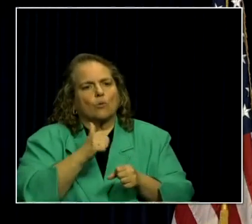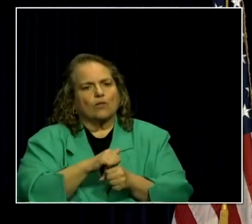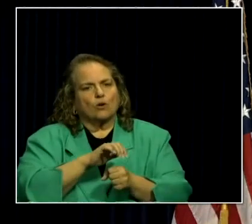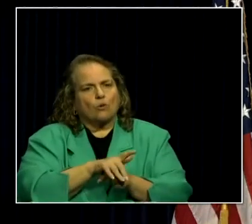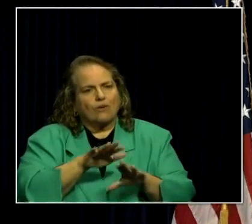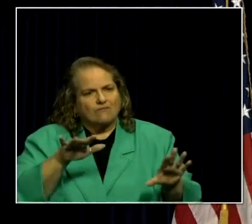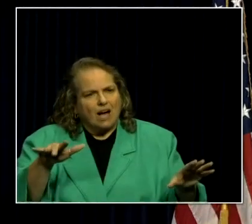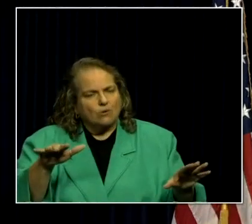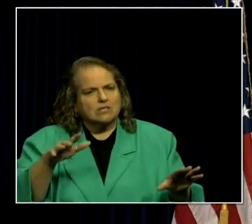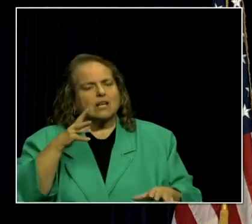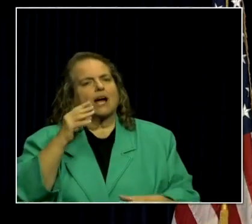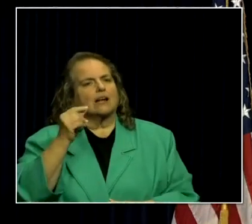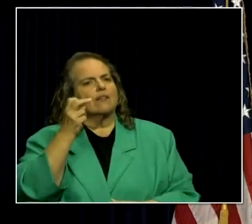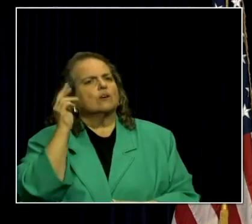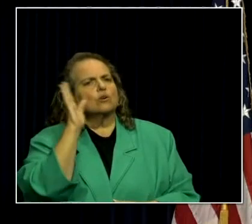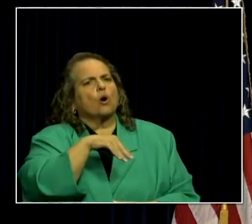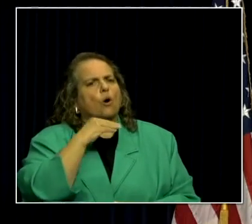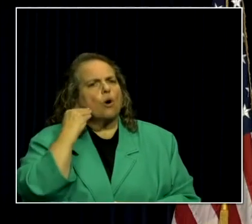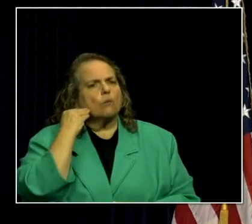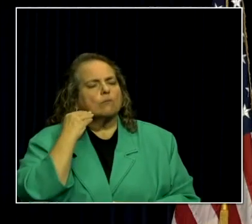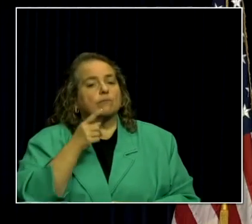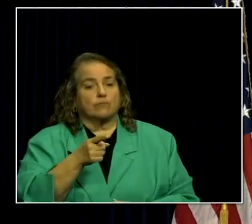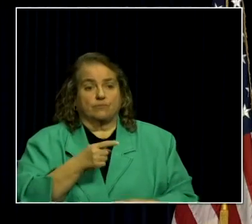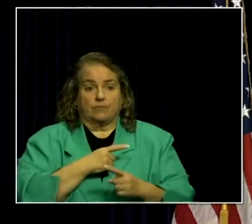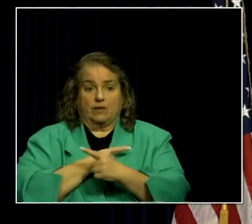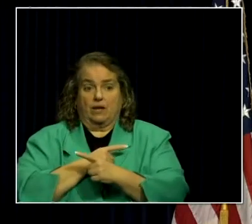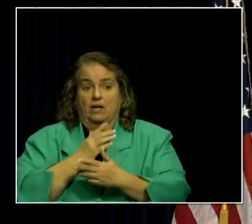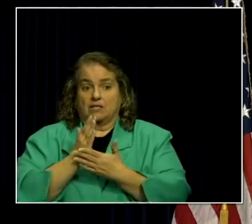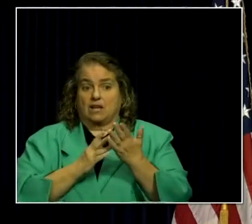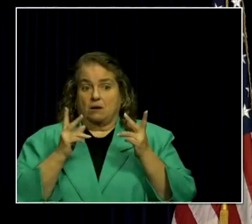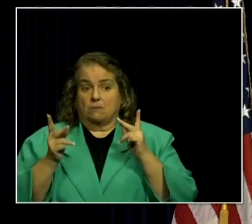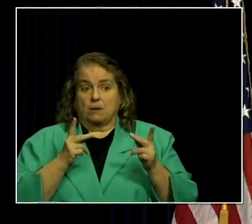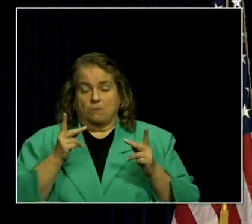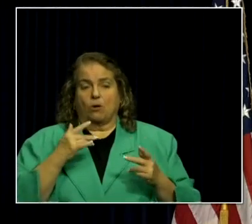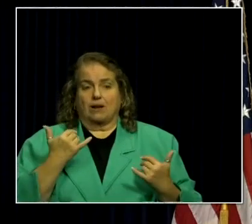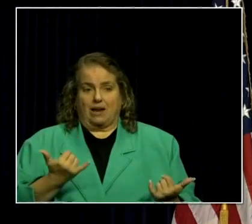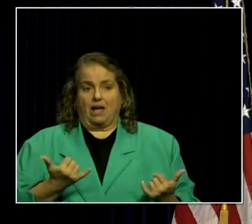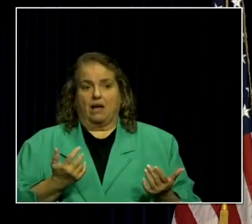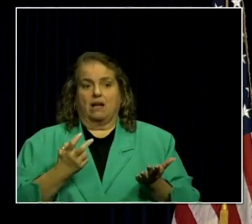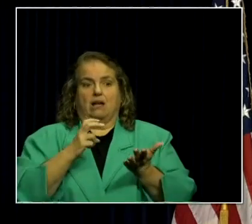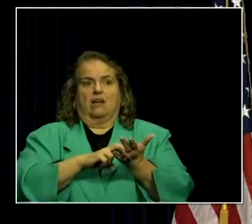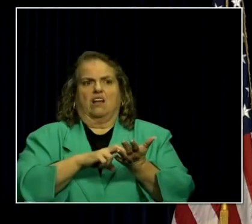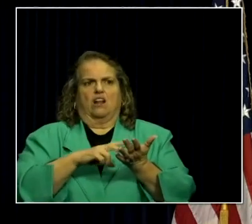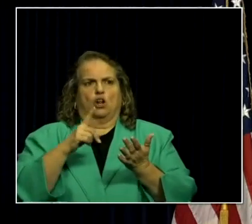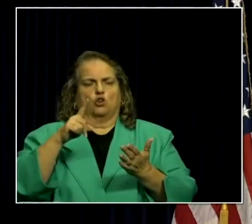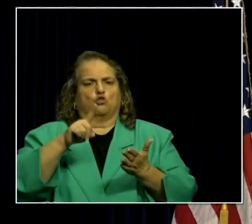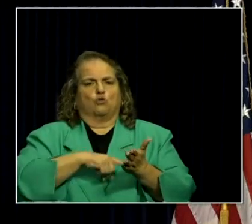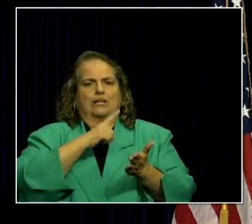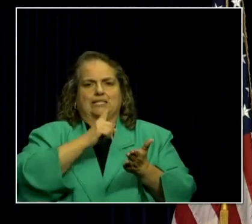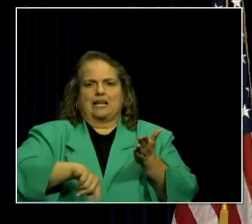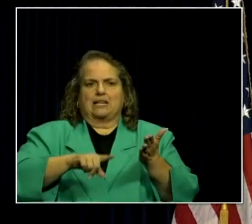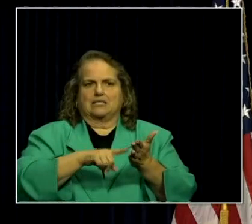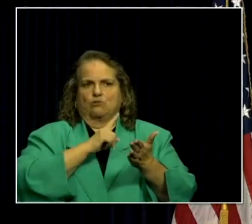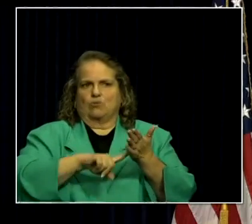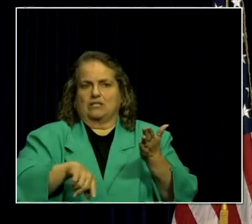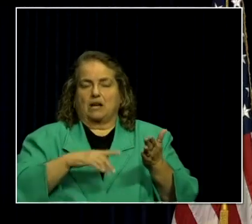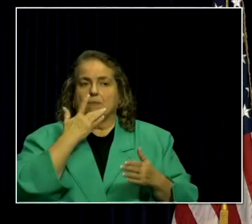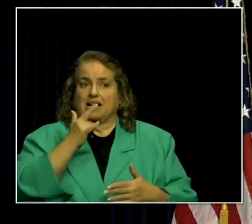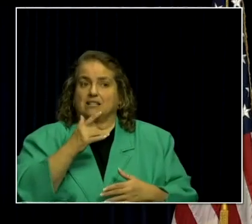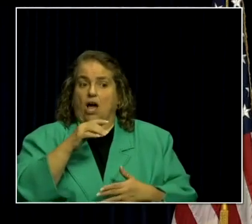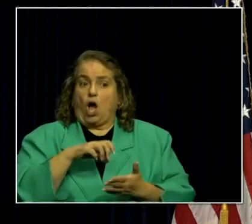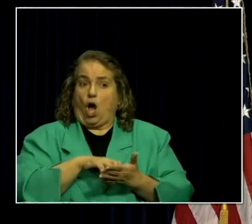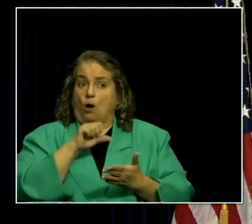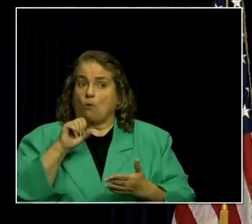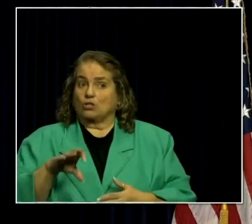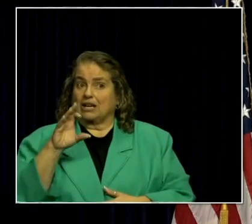note, there has been some people who have raised some criticism that the abortion clinics are still open and other doctors' offices have had to shut down. Is there a